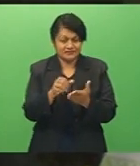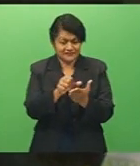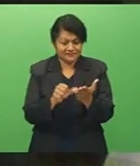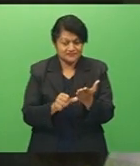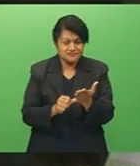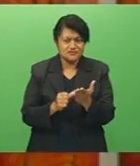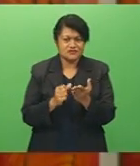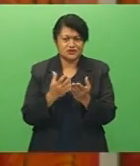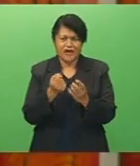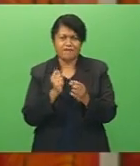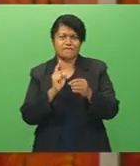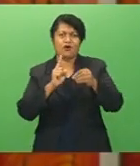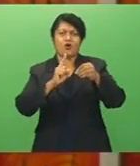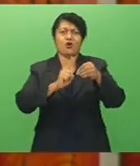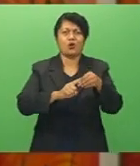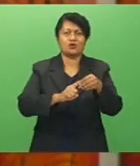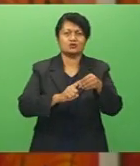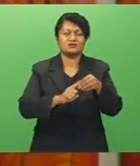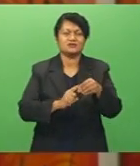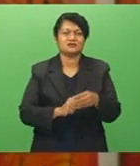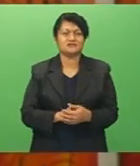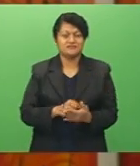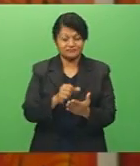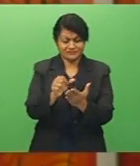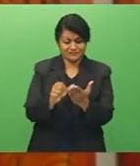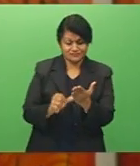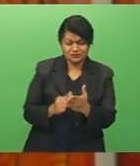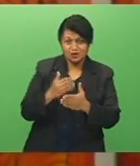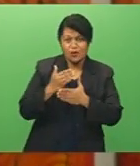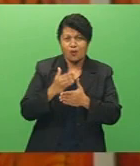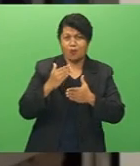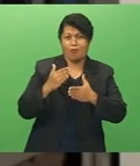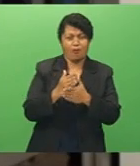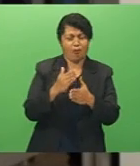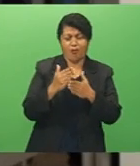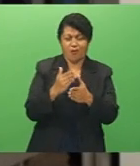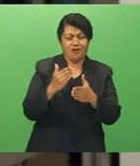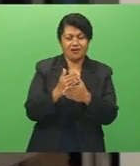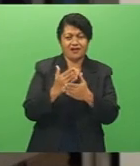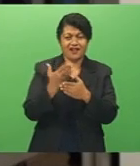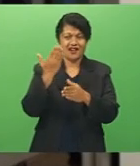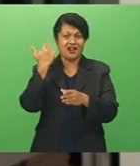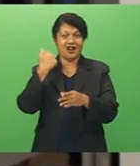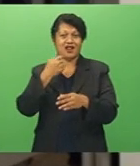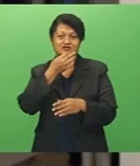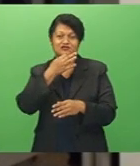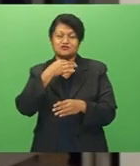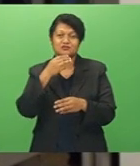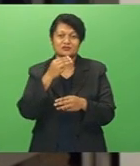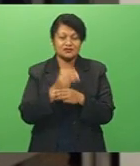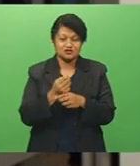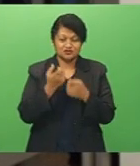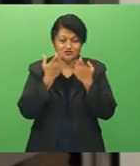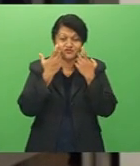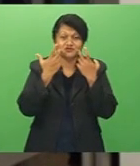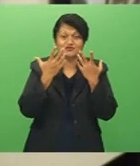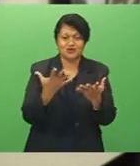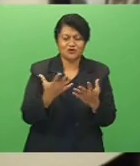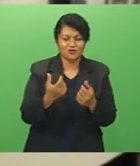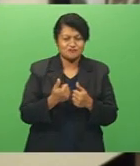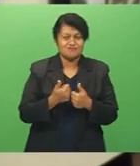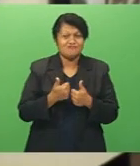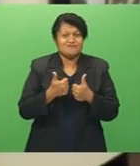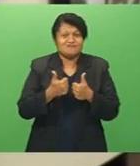after prison. The artists have been working tirelessly over the last few months to present an exciting collection. Helps